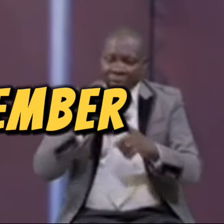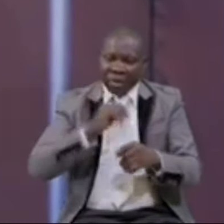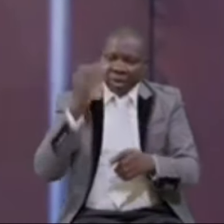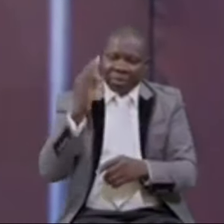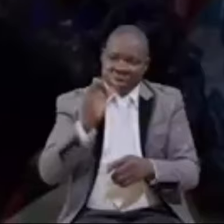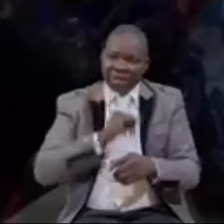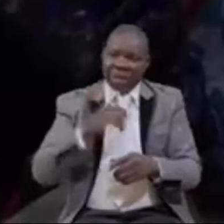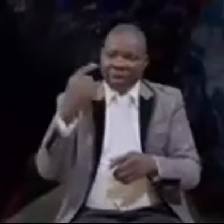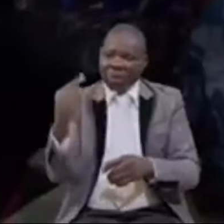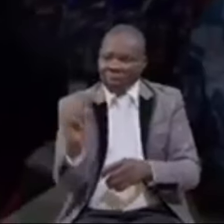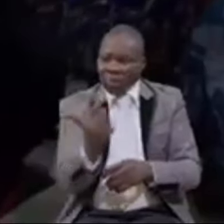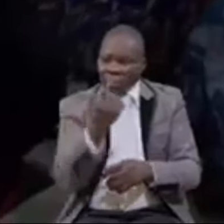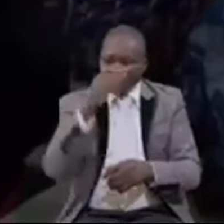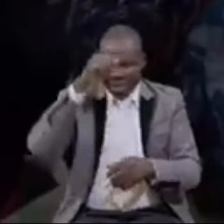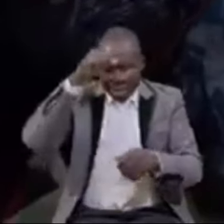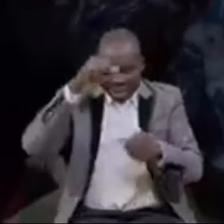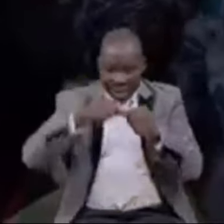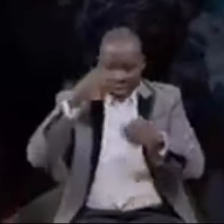said.